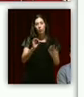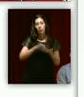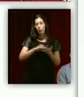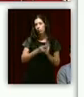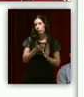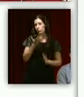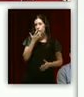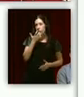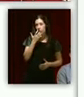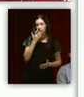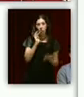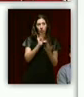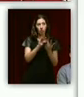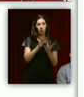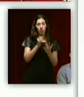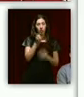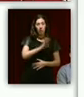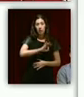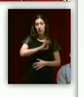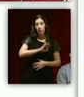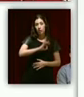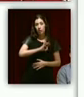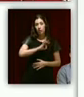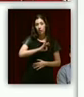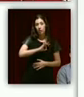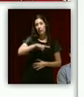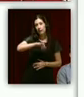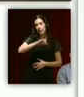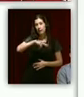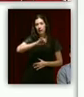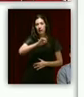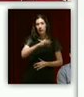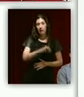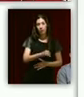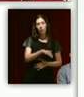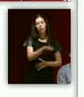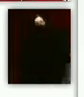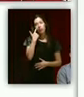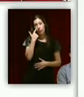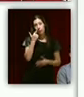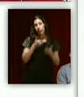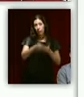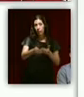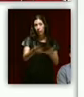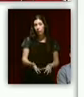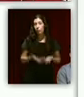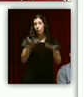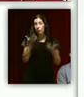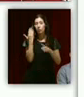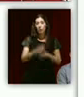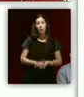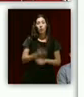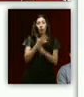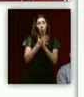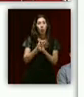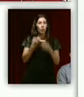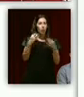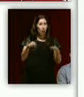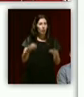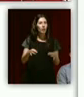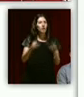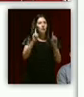impairments is very costly. The solution would be perhaps to talk to Mr. Wii. Please,